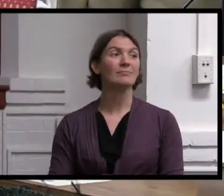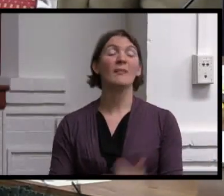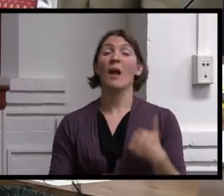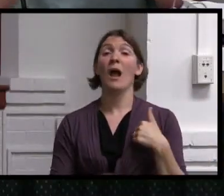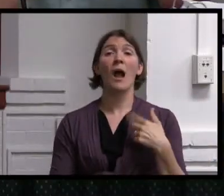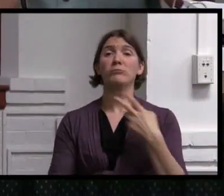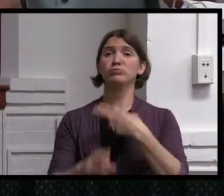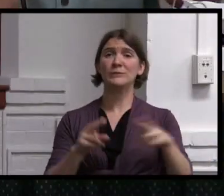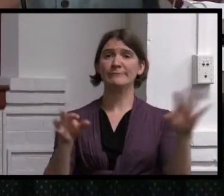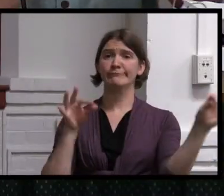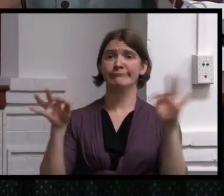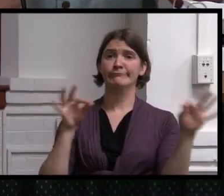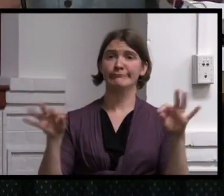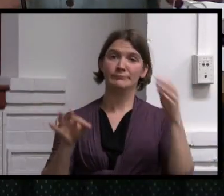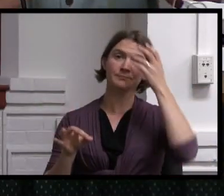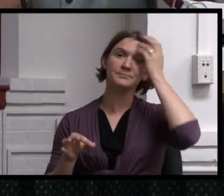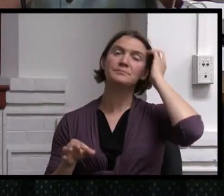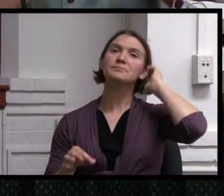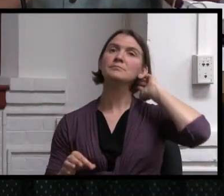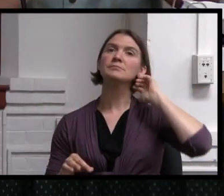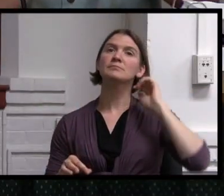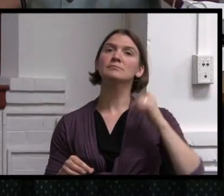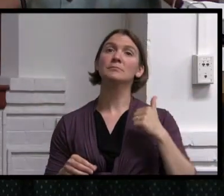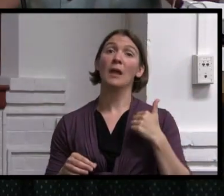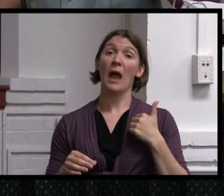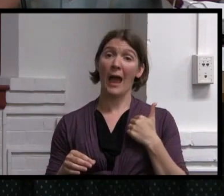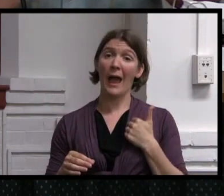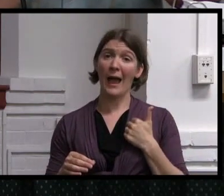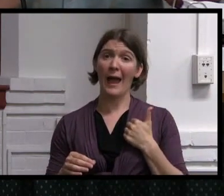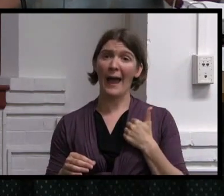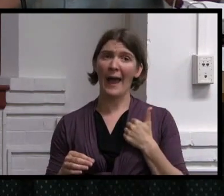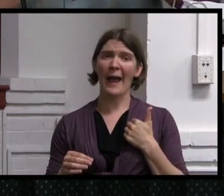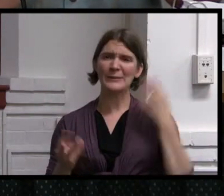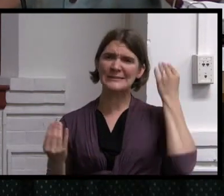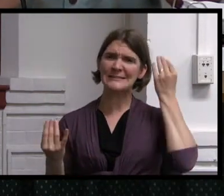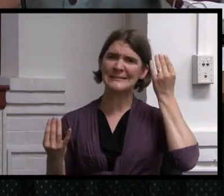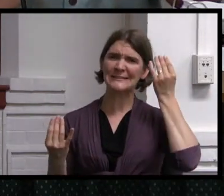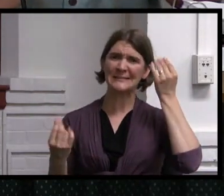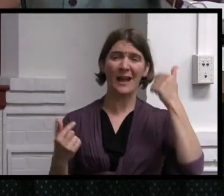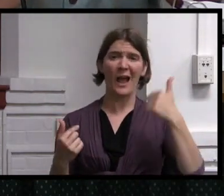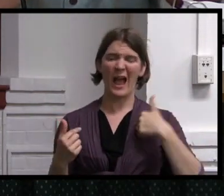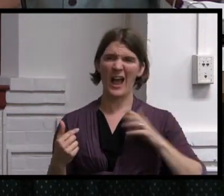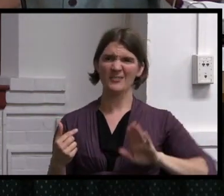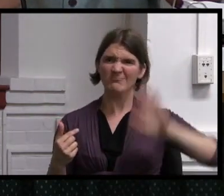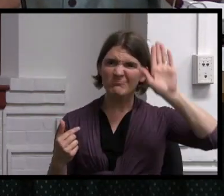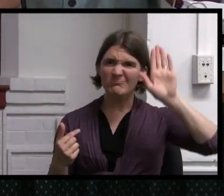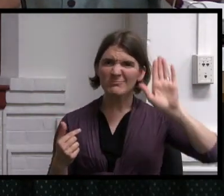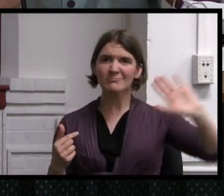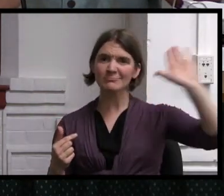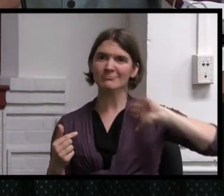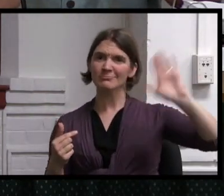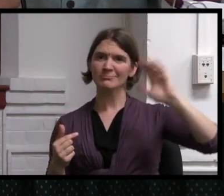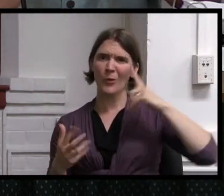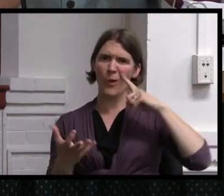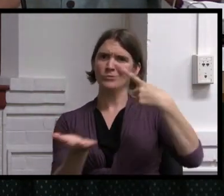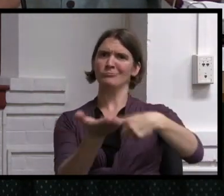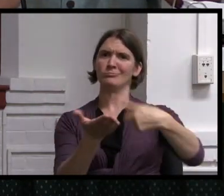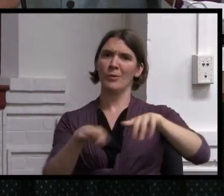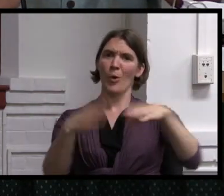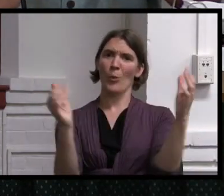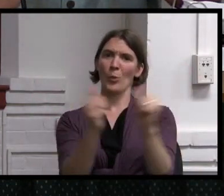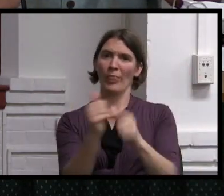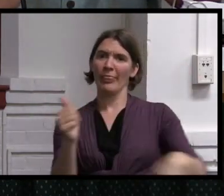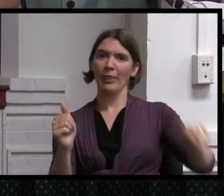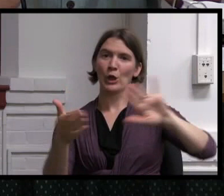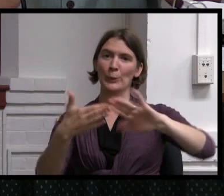just say a few words because, I was sort of one of the ones to move this discussion along,